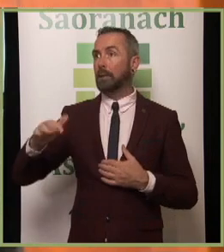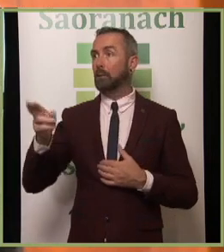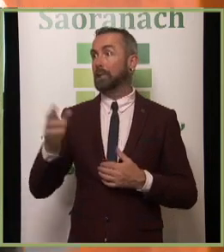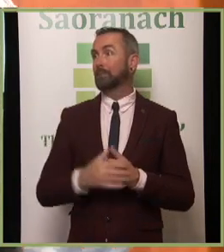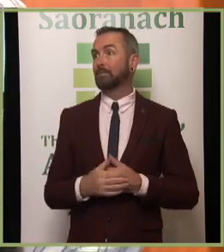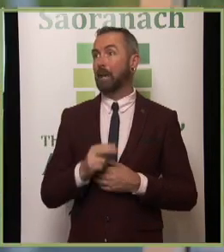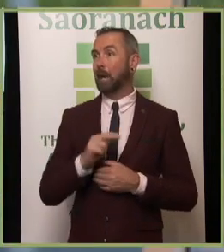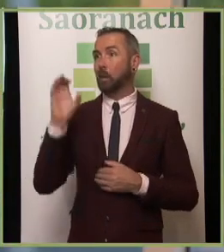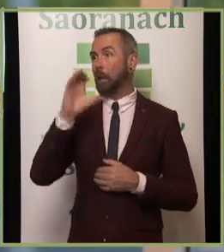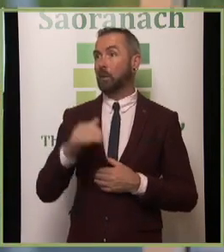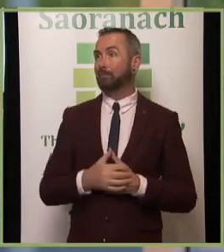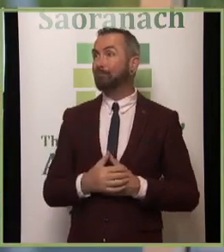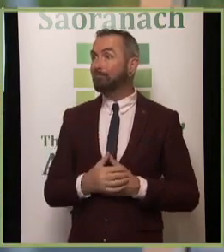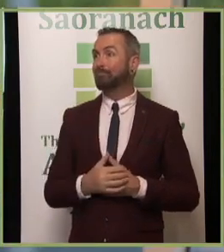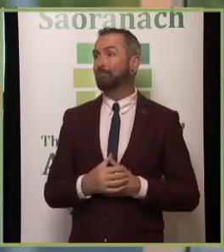I don't care.